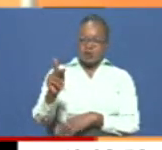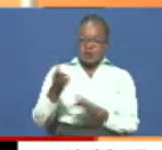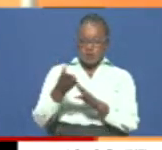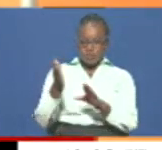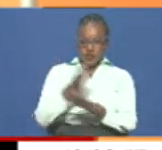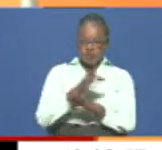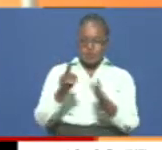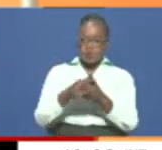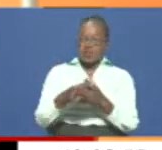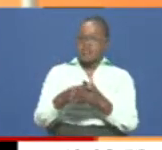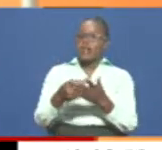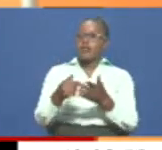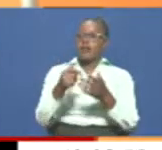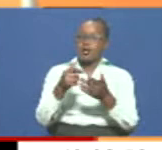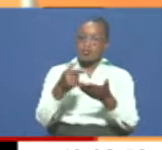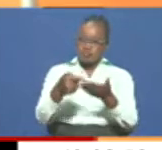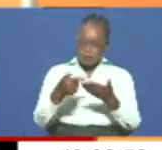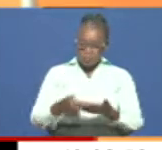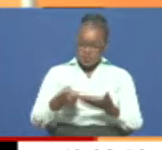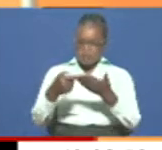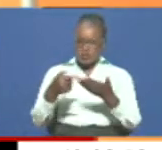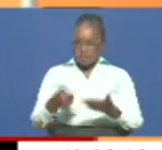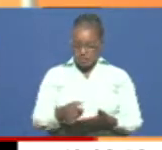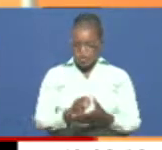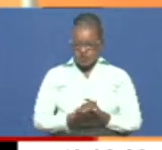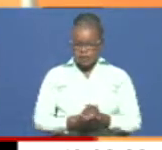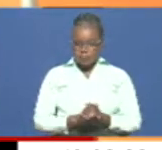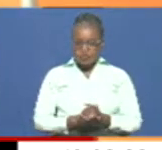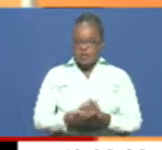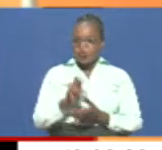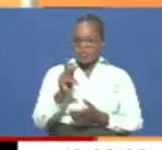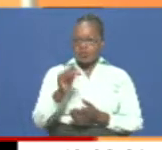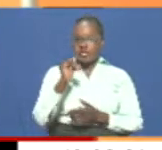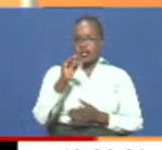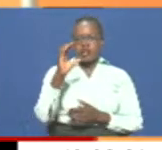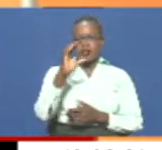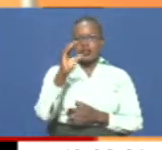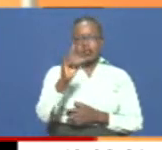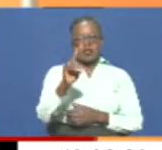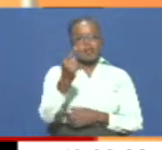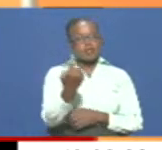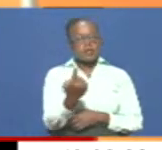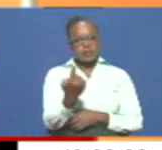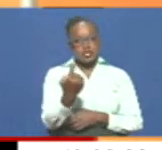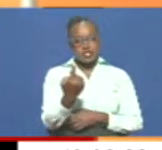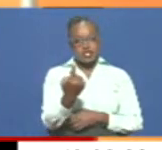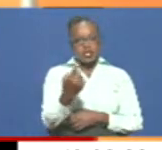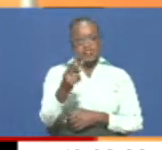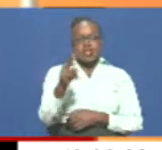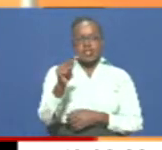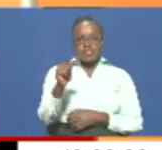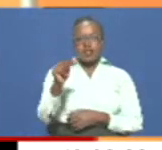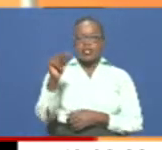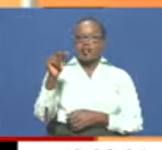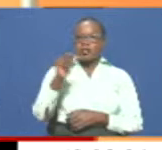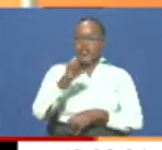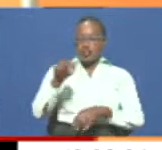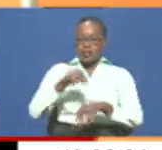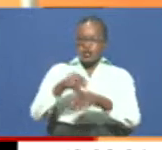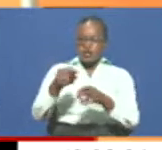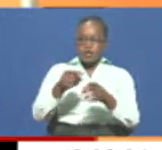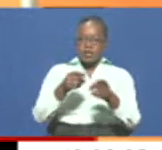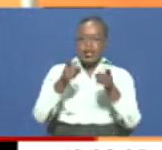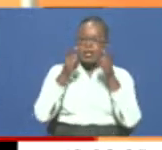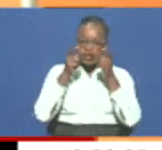to that, let's take you to KICD, where the National AIDS Control Council and the National Population